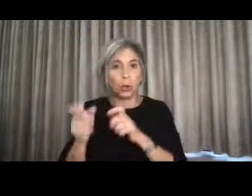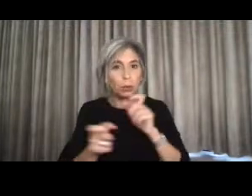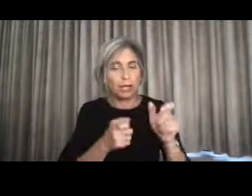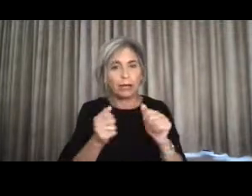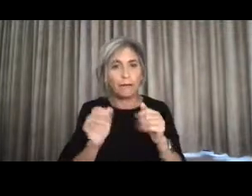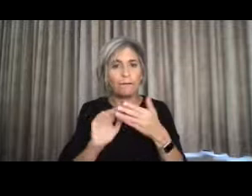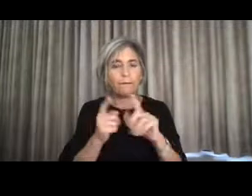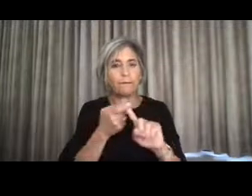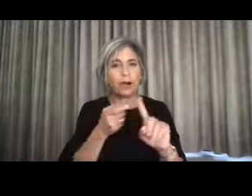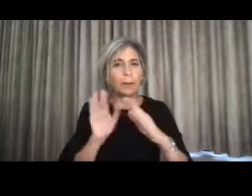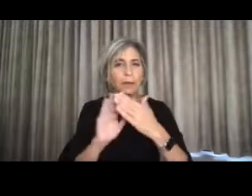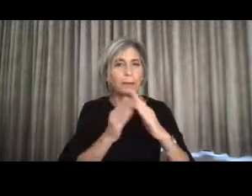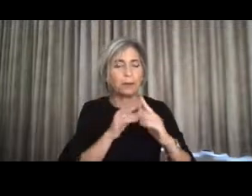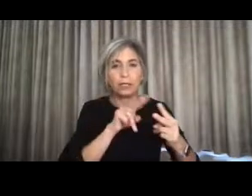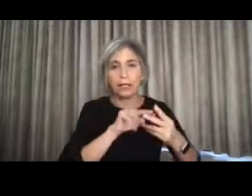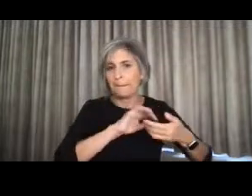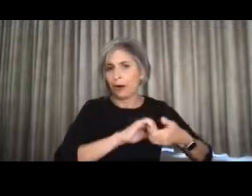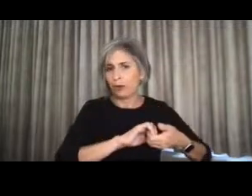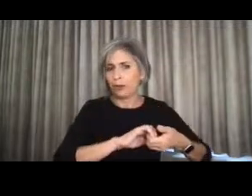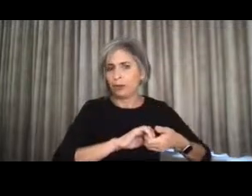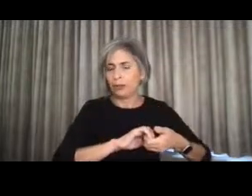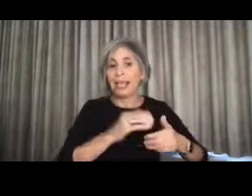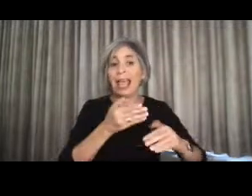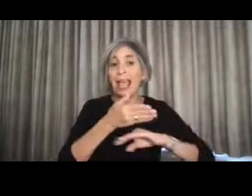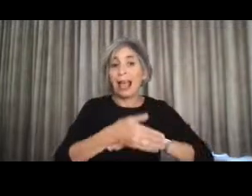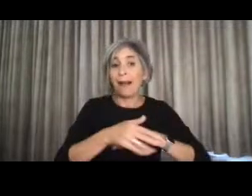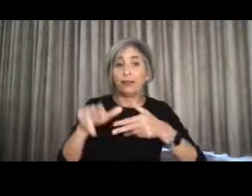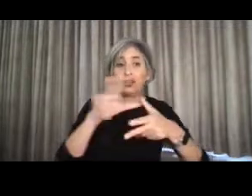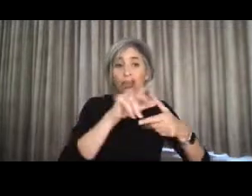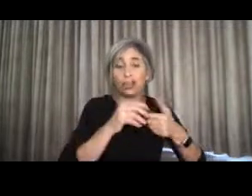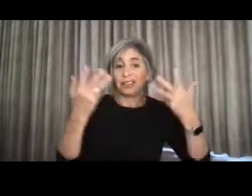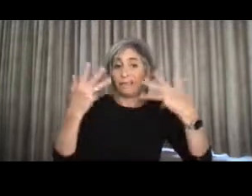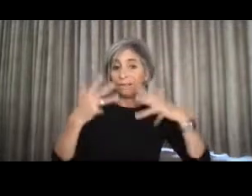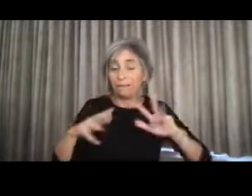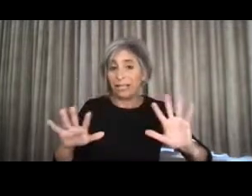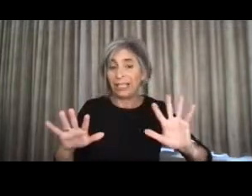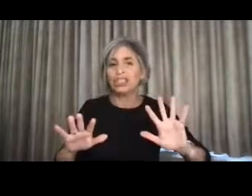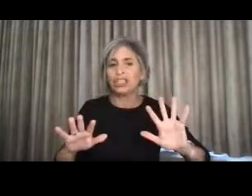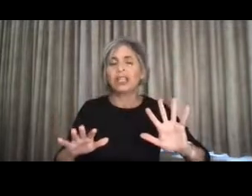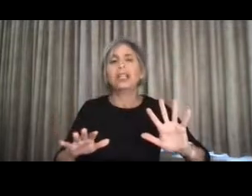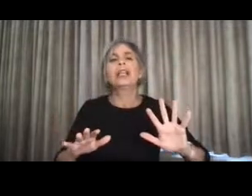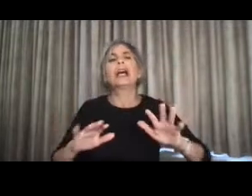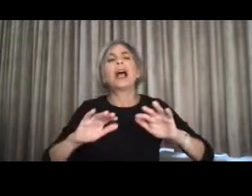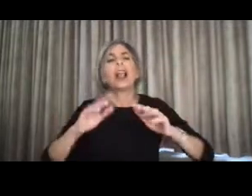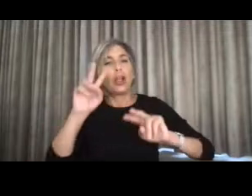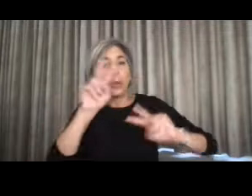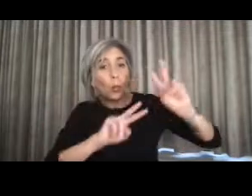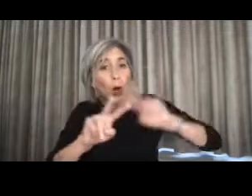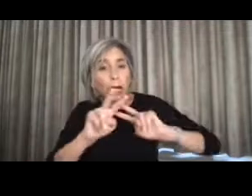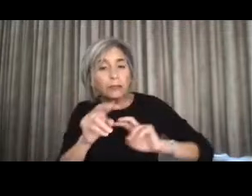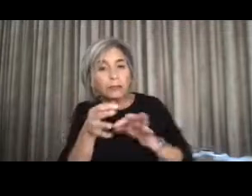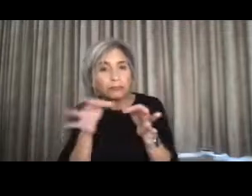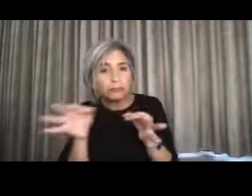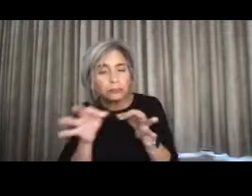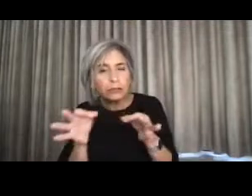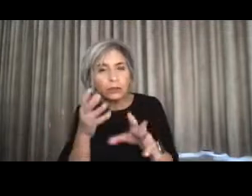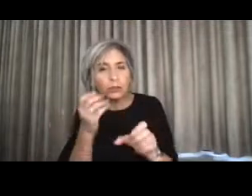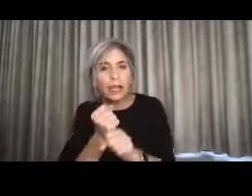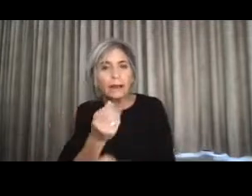partners. So afterwards, watch for the messaging if a hurricane has come and how the city can assist you with getting ice, water, and